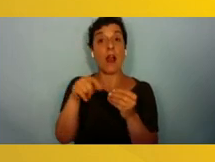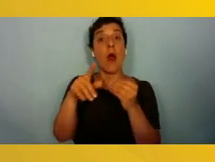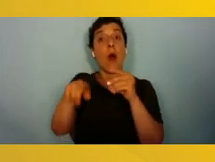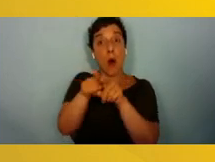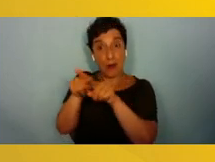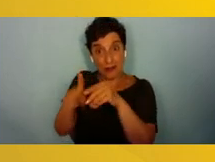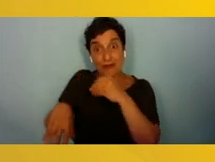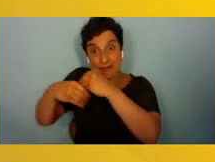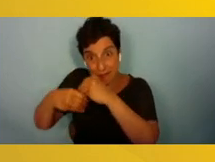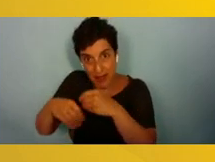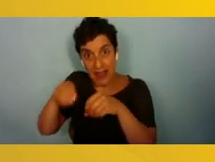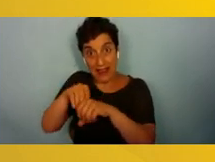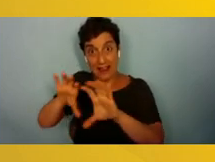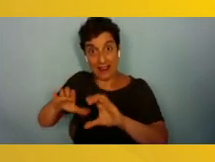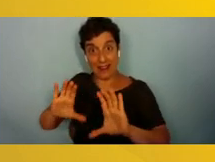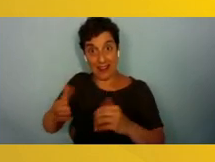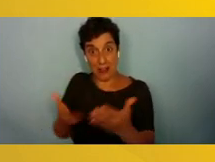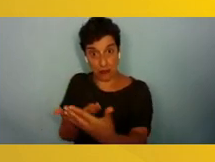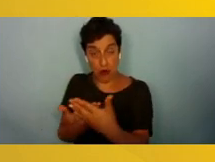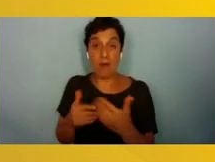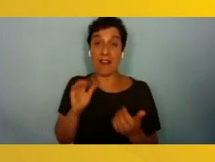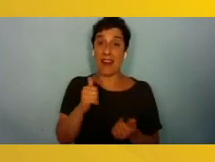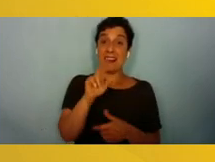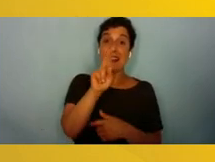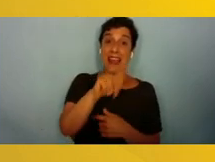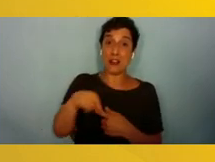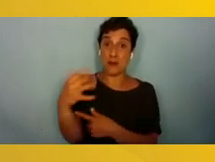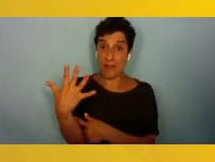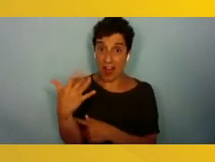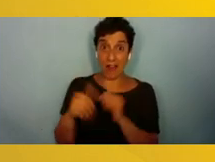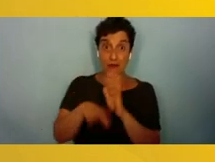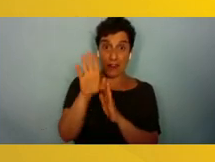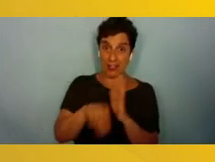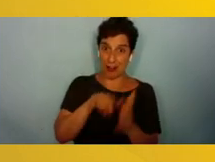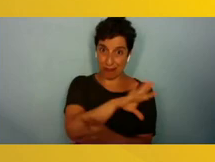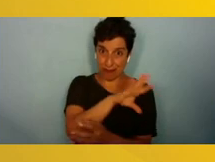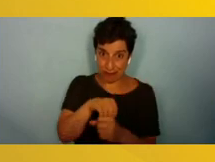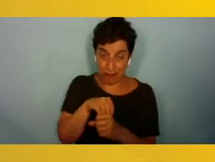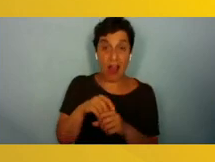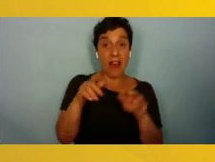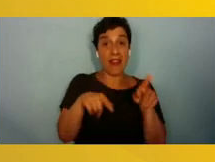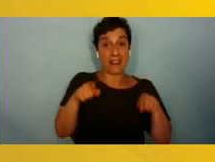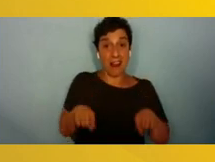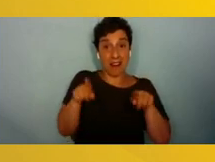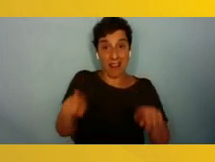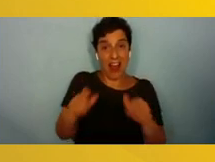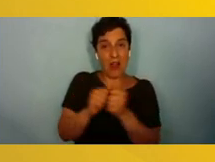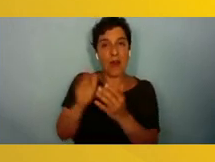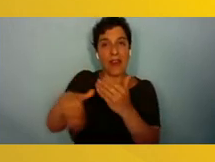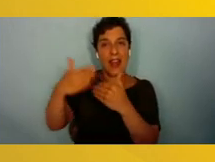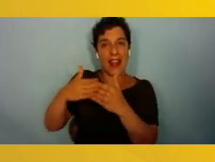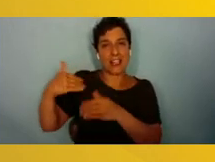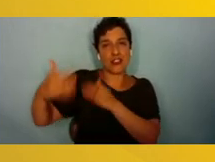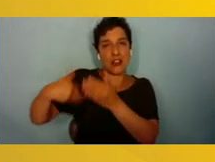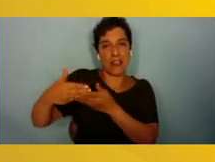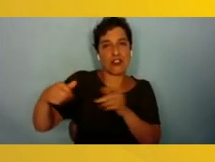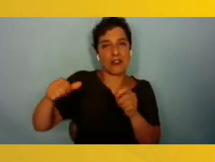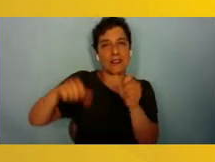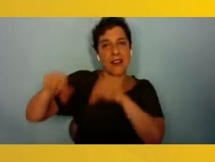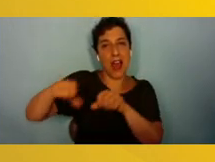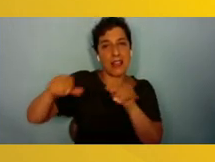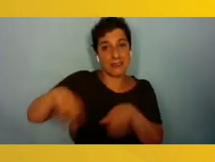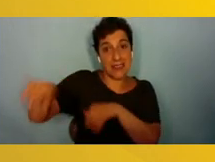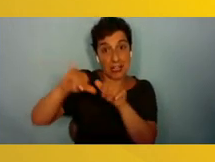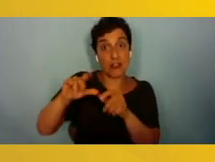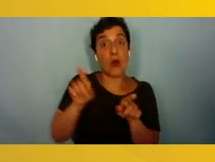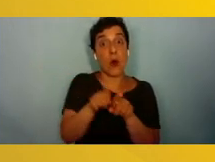is a cohesive K-5 curriculum aligned with the next generation science standards and many state standards. So